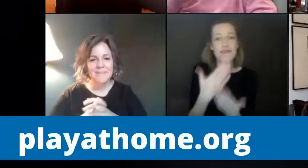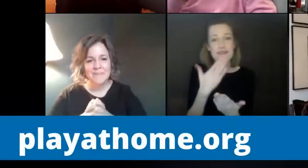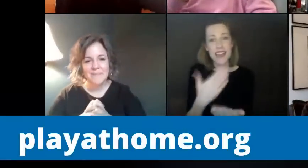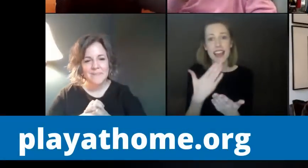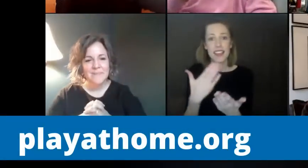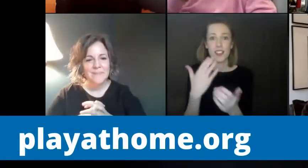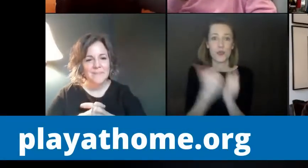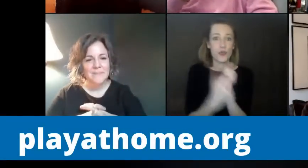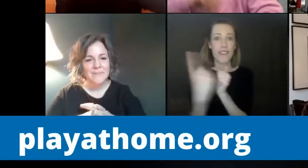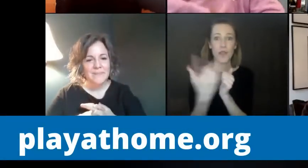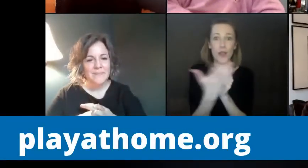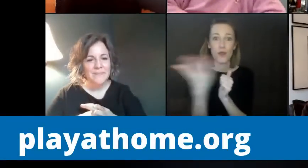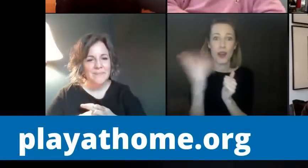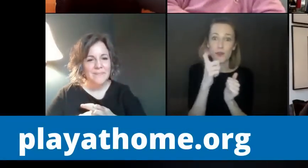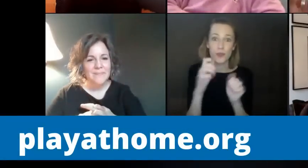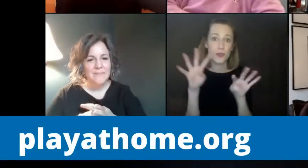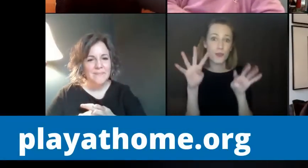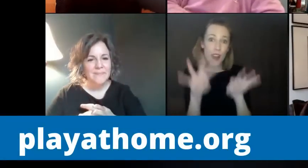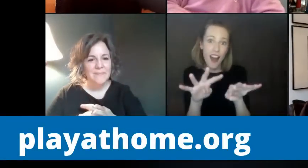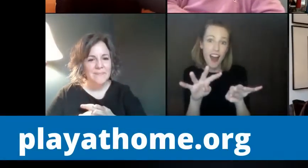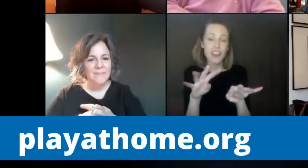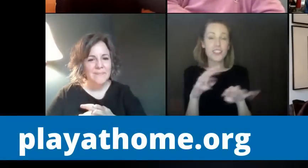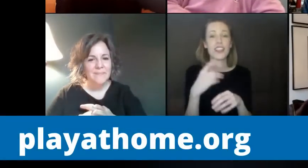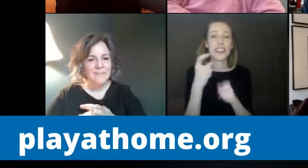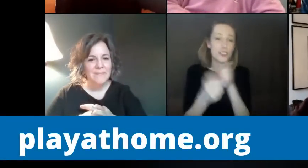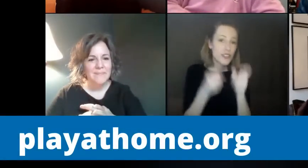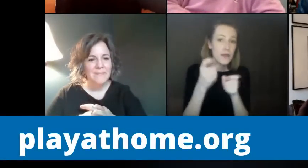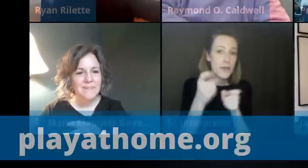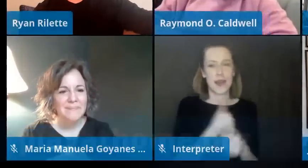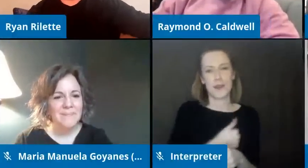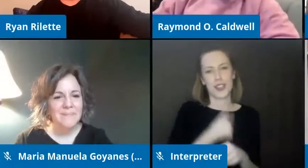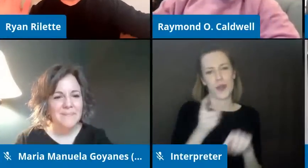I'm sorry we didn't get to all your questions. Be well.